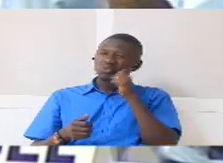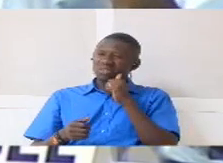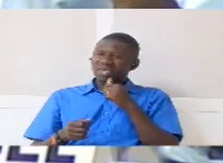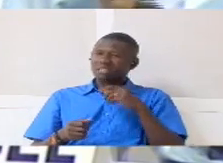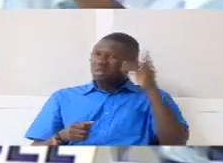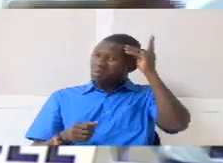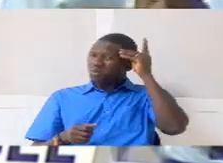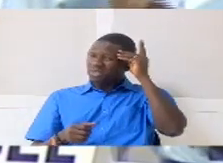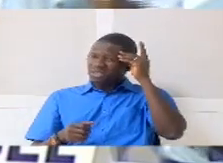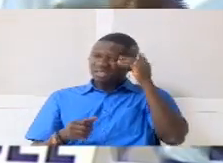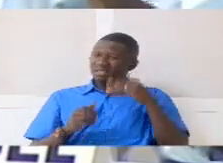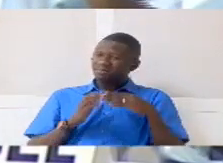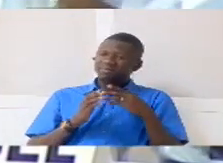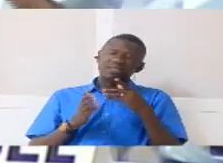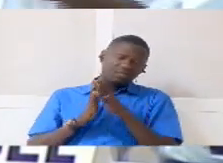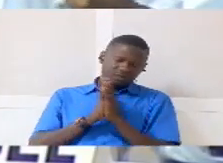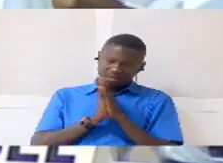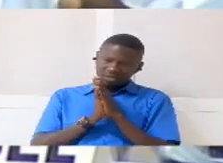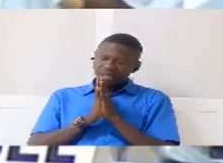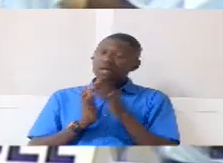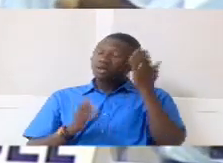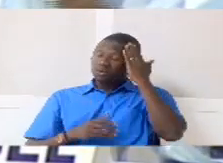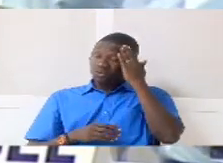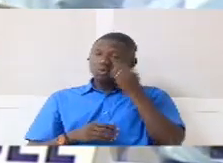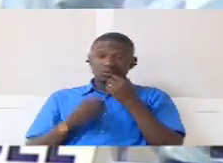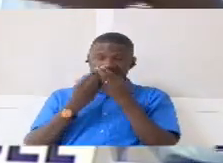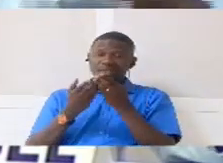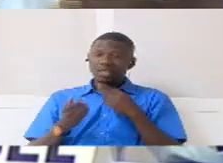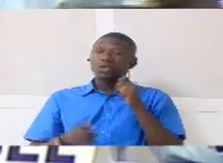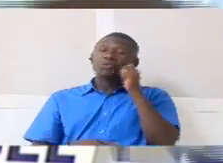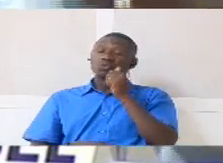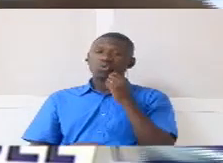that they used to call it the 5-star hotel, but can you